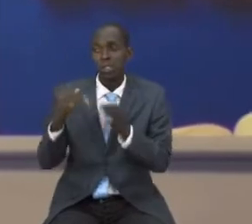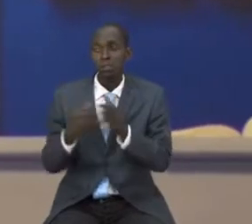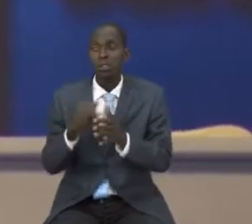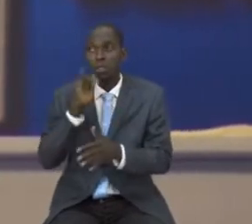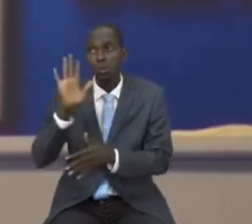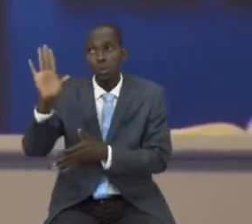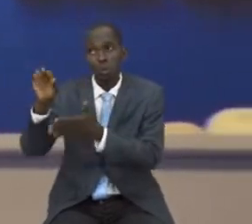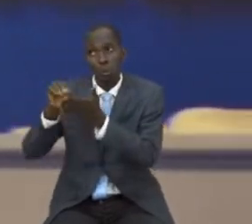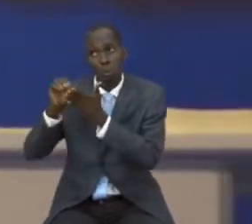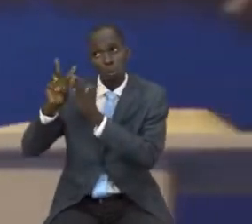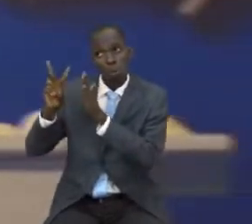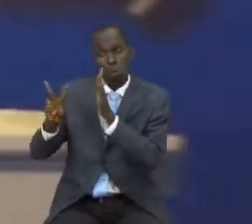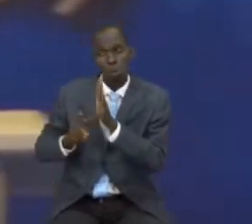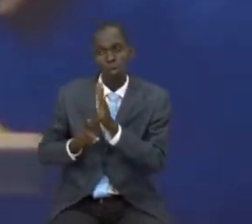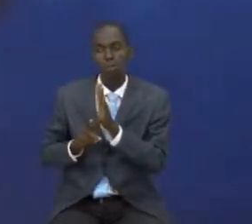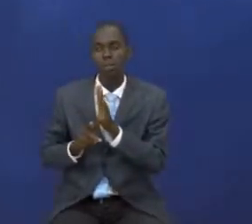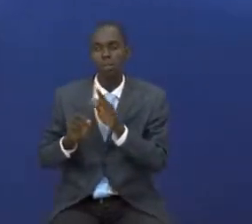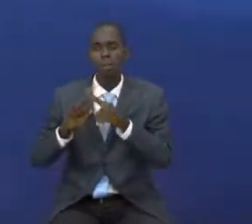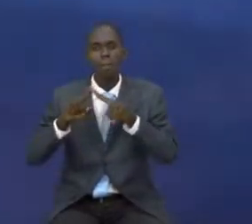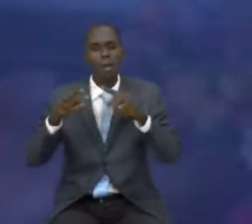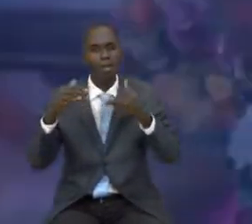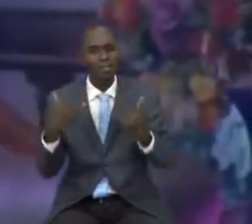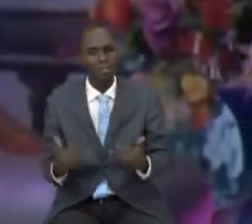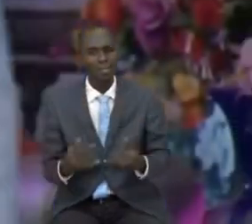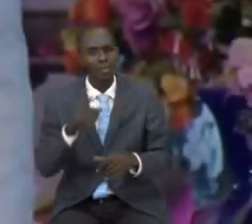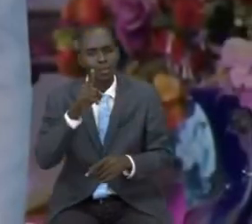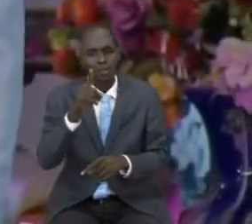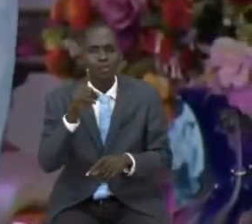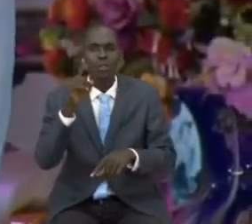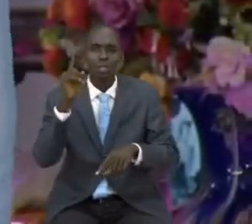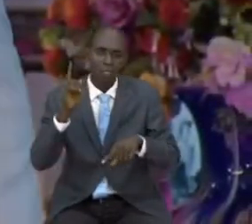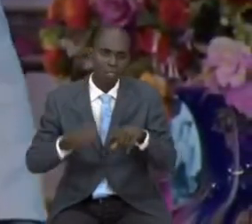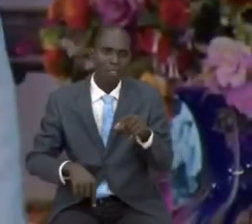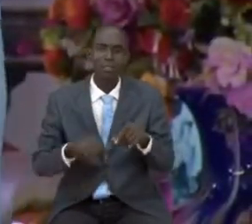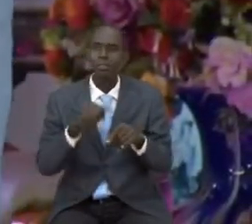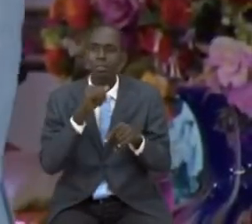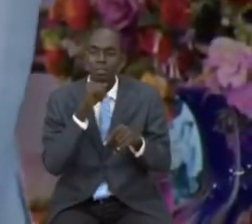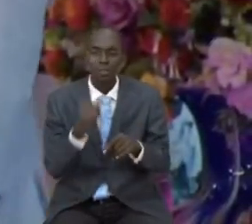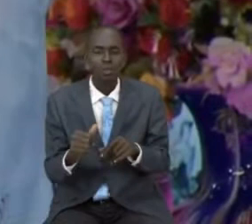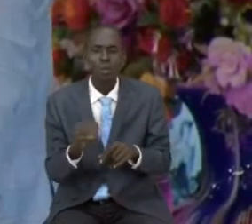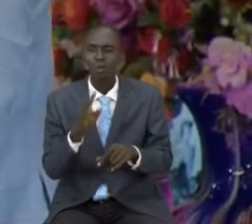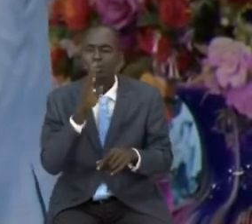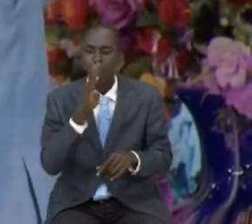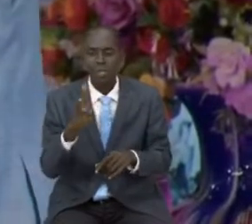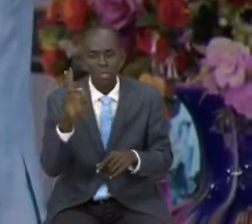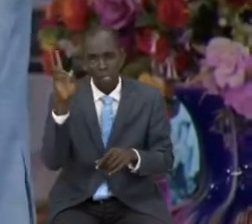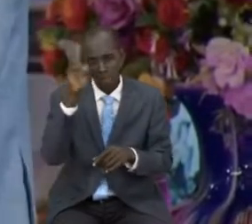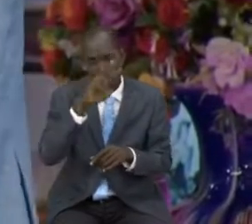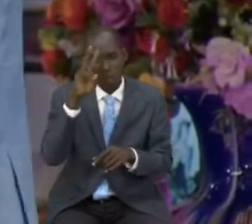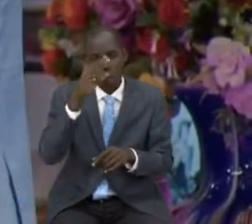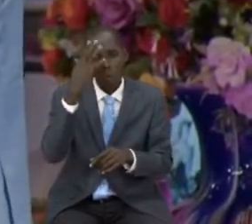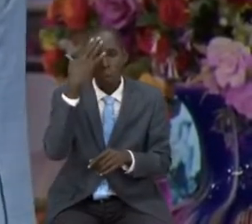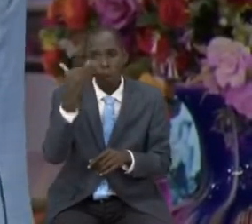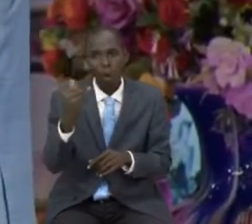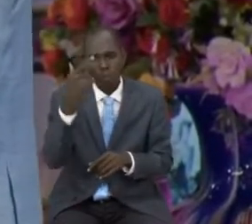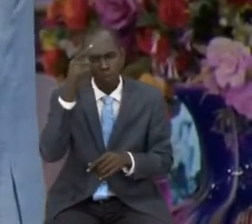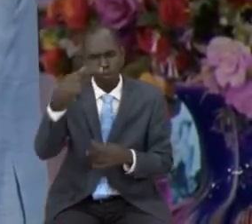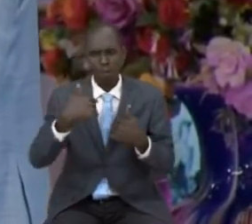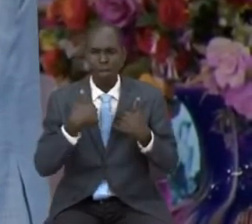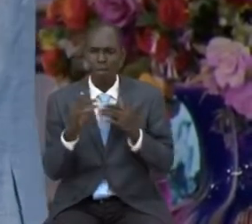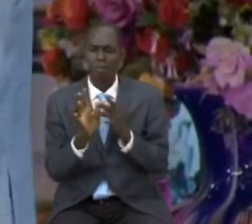will. But now you cannot claim ignorance. Why? You have a